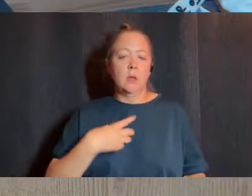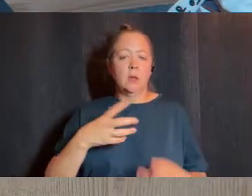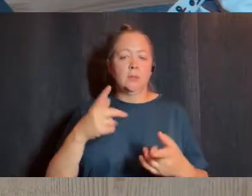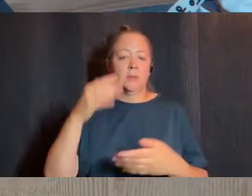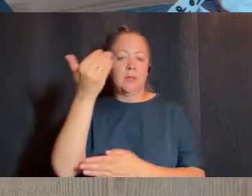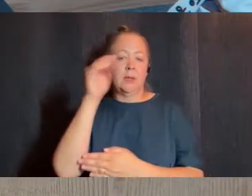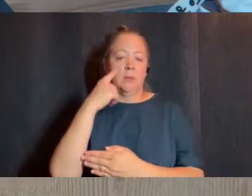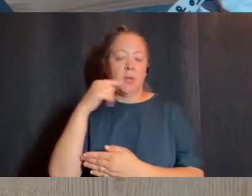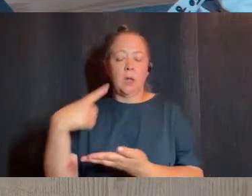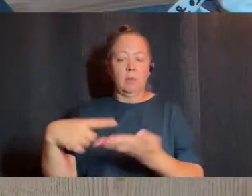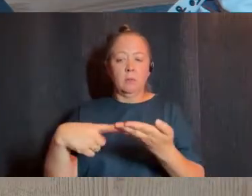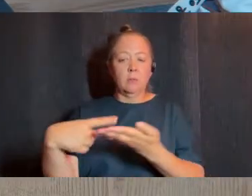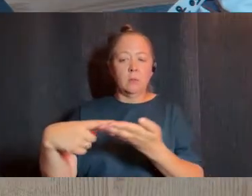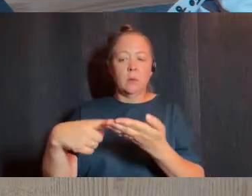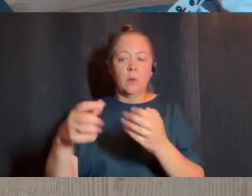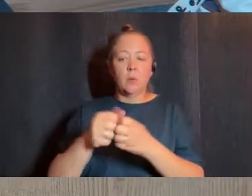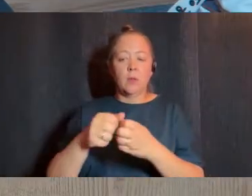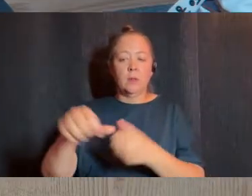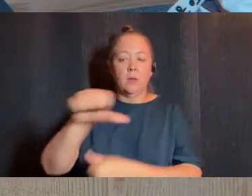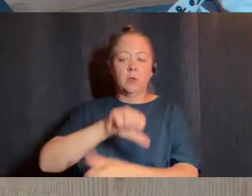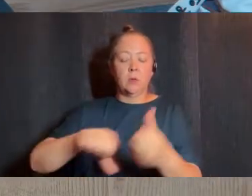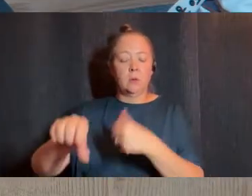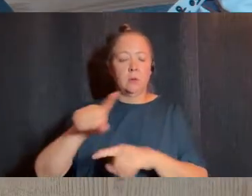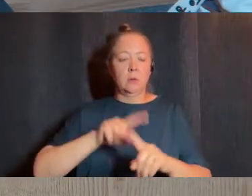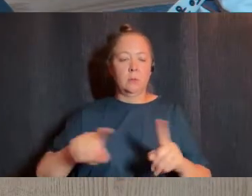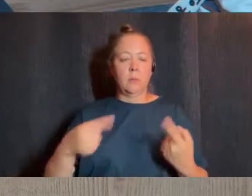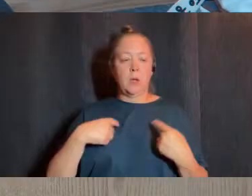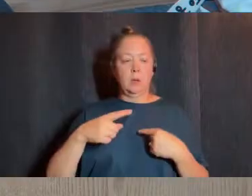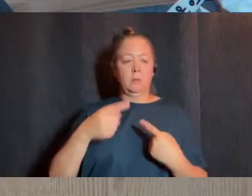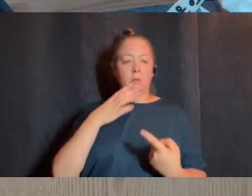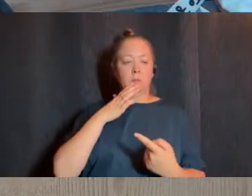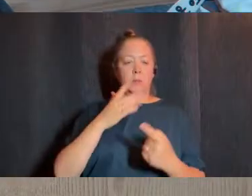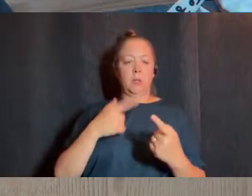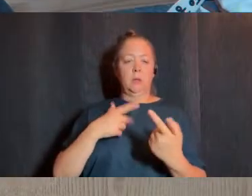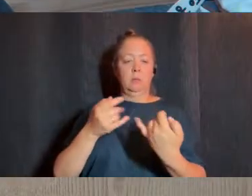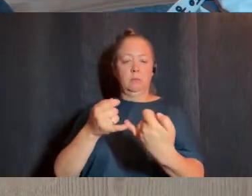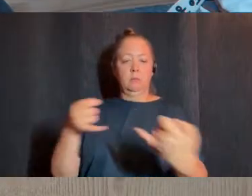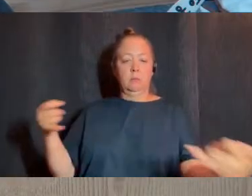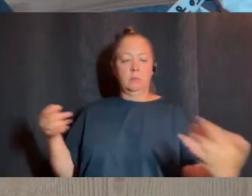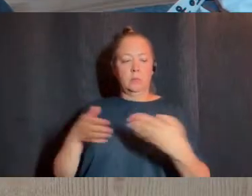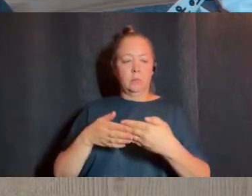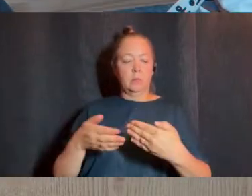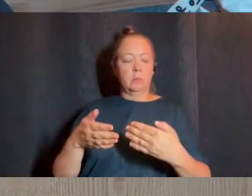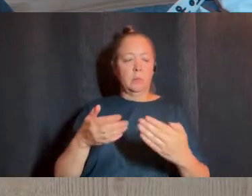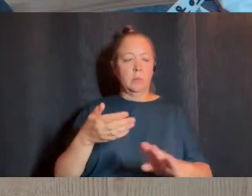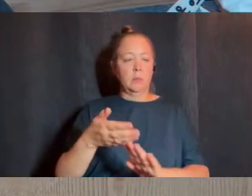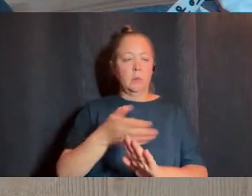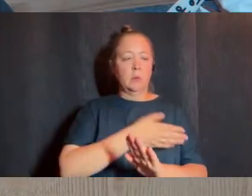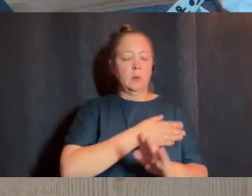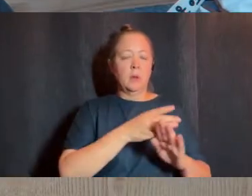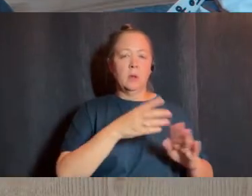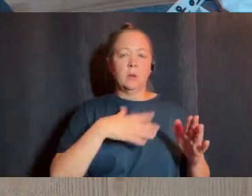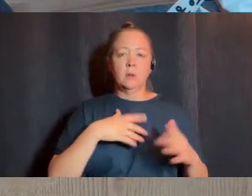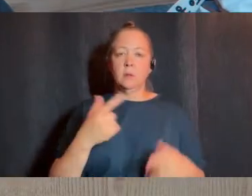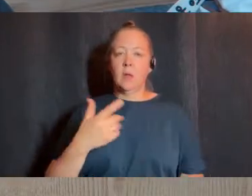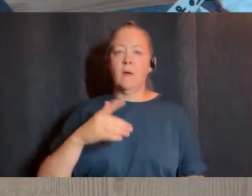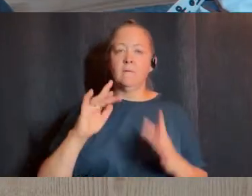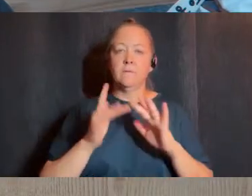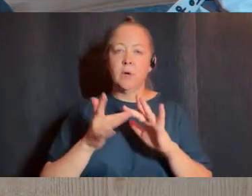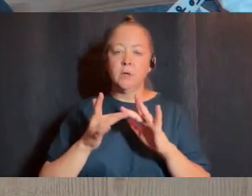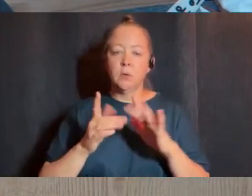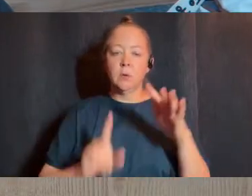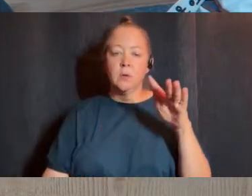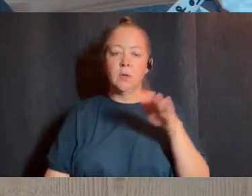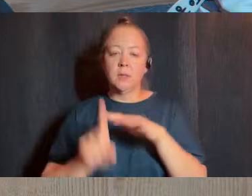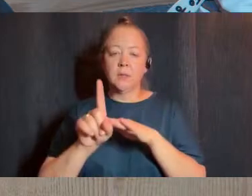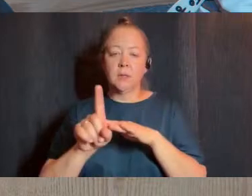then spread disinformation on the dais that accommodations were provided. Virtual attendance was never intended to let someone be in two places at